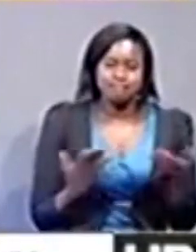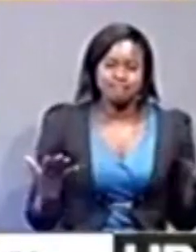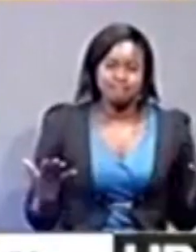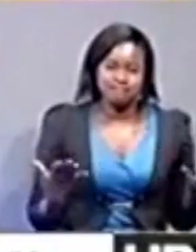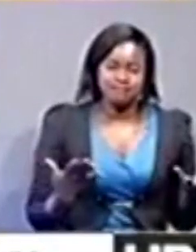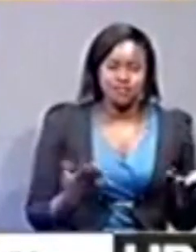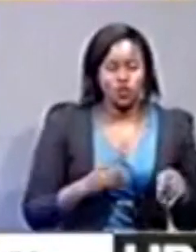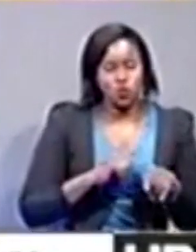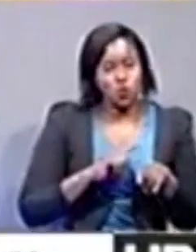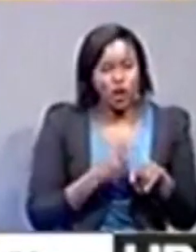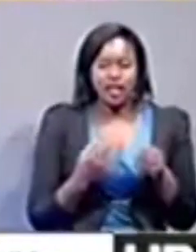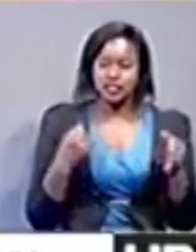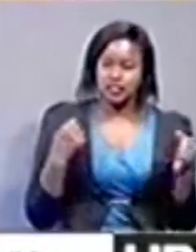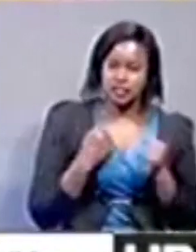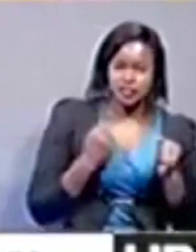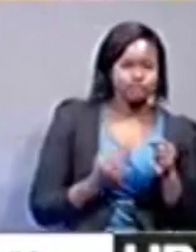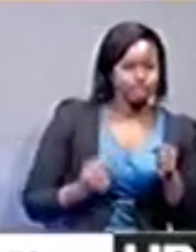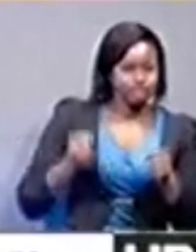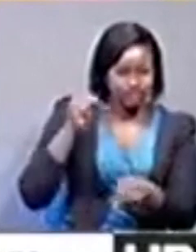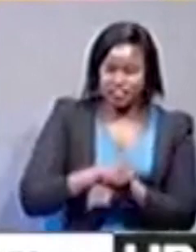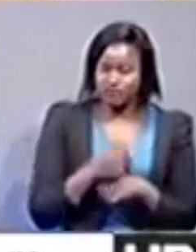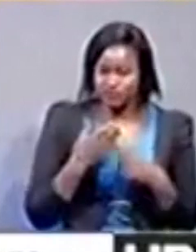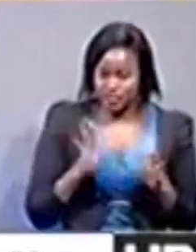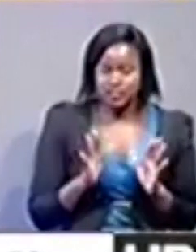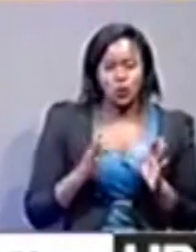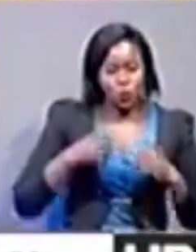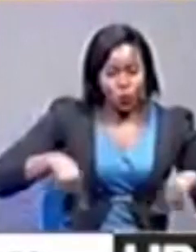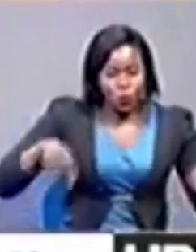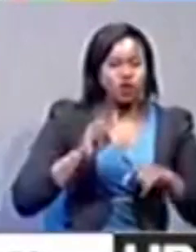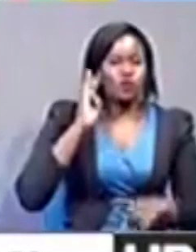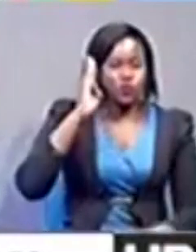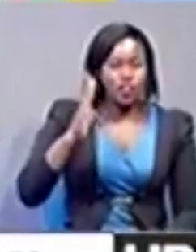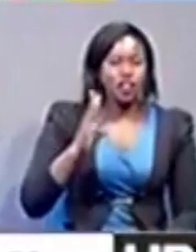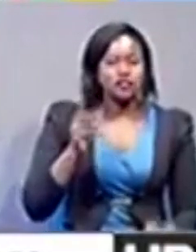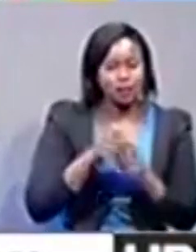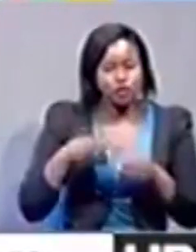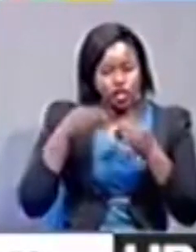the disease is defeated, we shall give them medals.